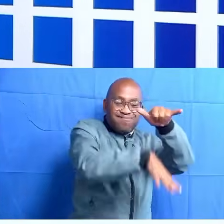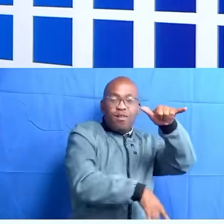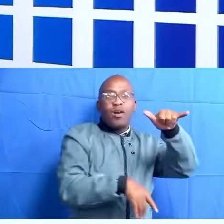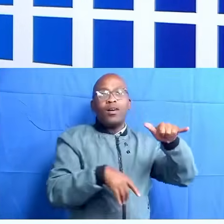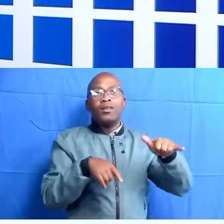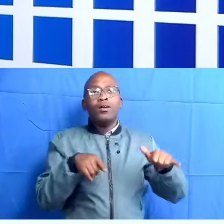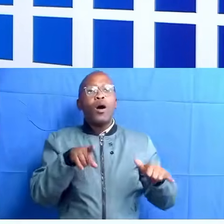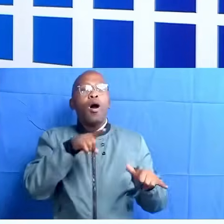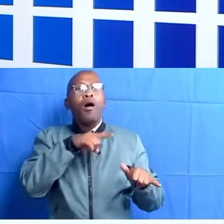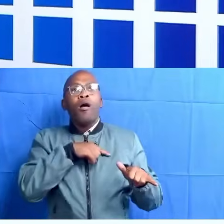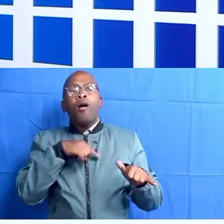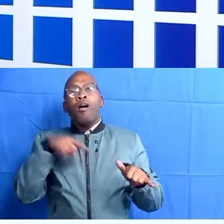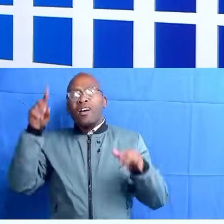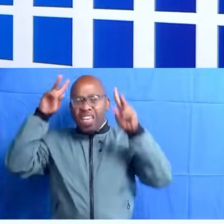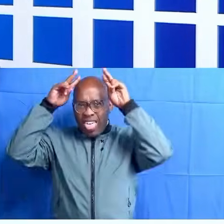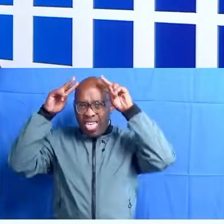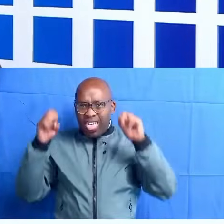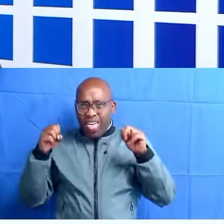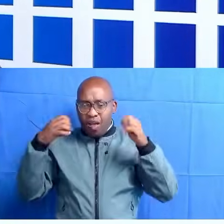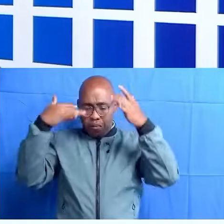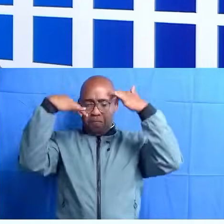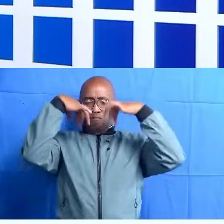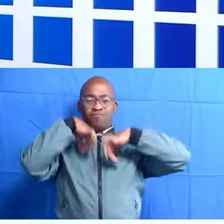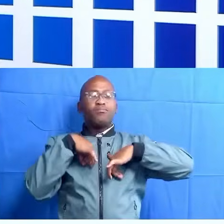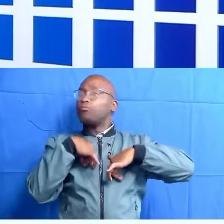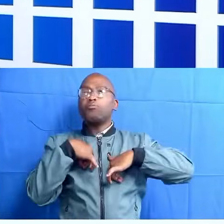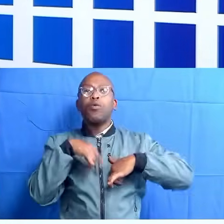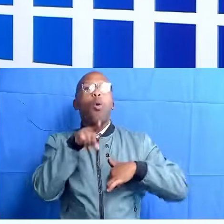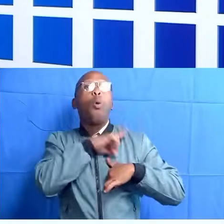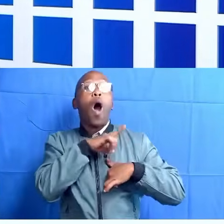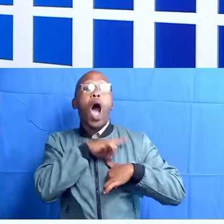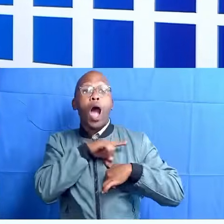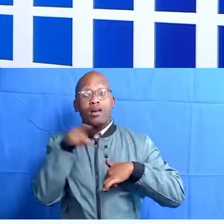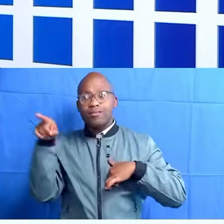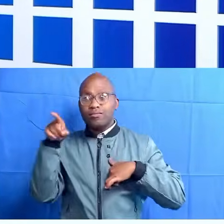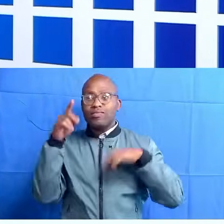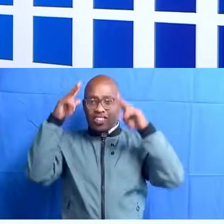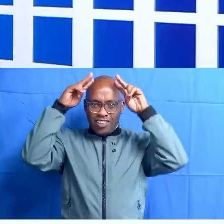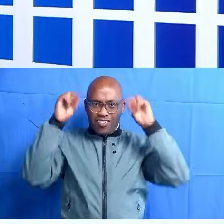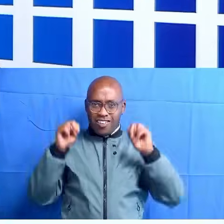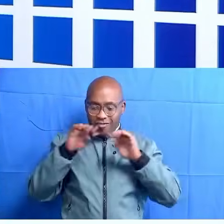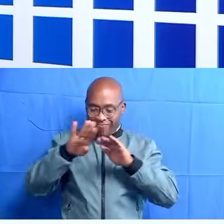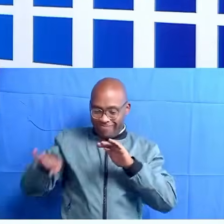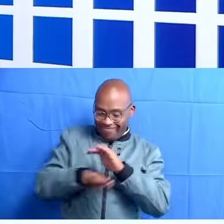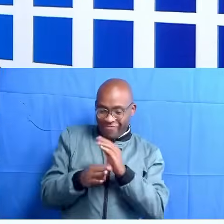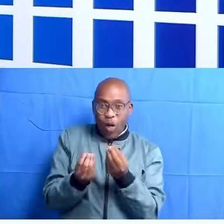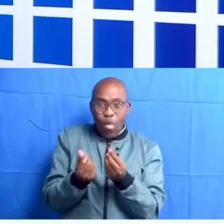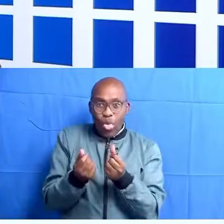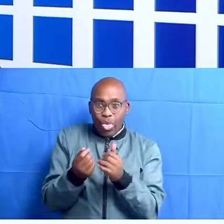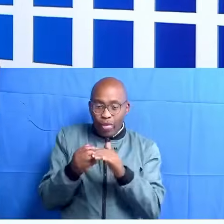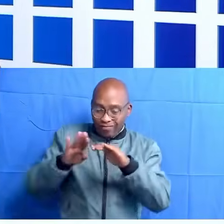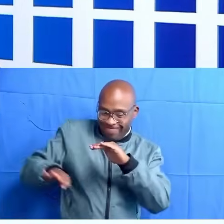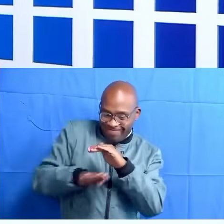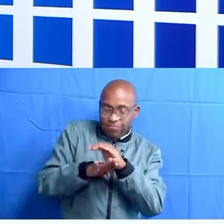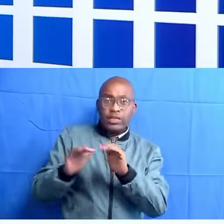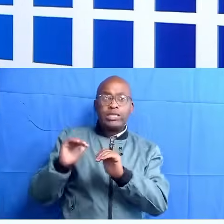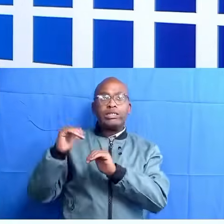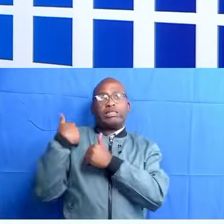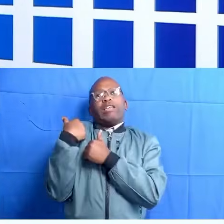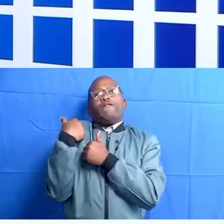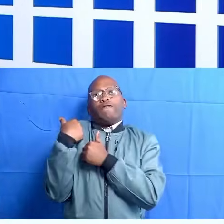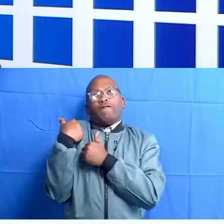hiding under the trenches. Then the Tet Offensive. The Tet Offensive was